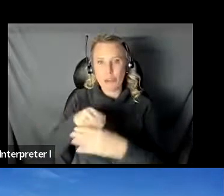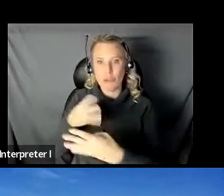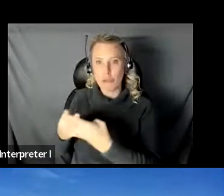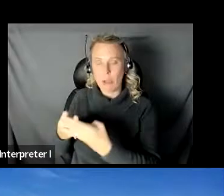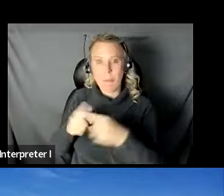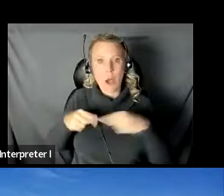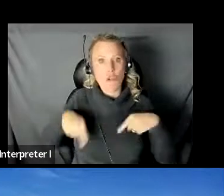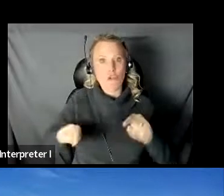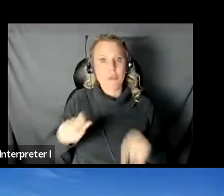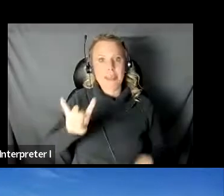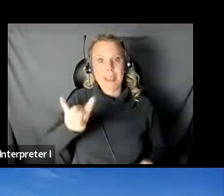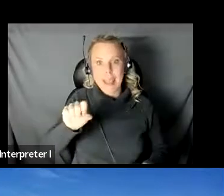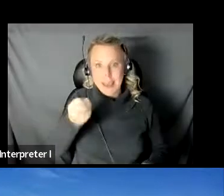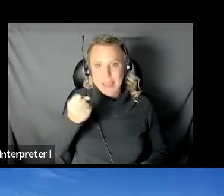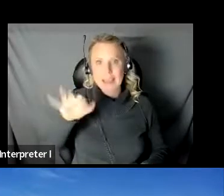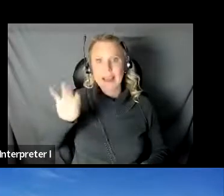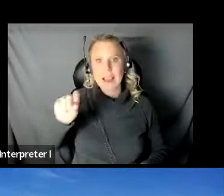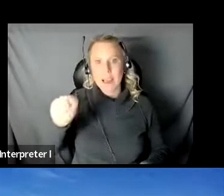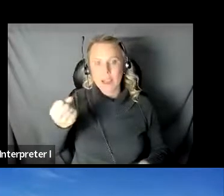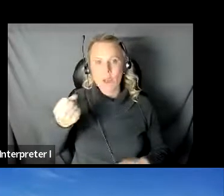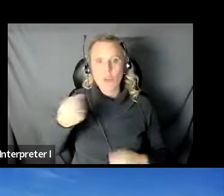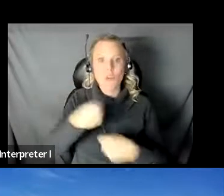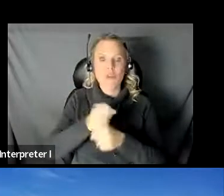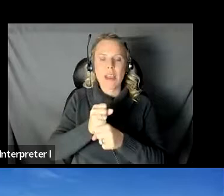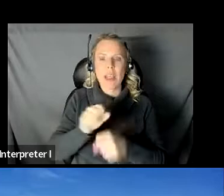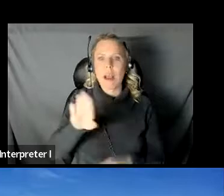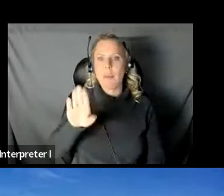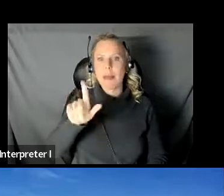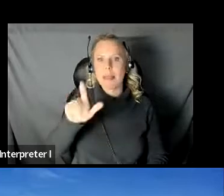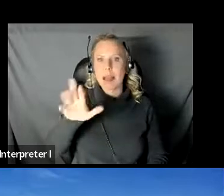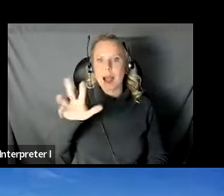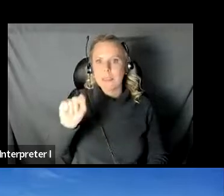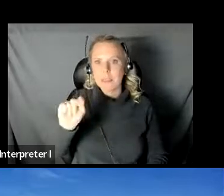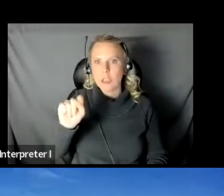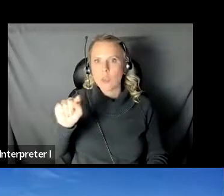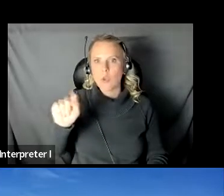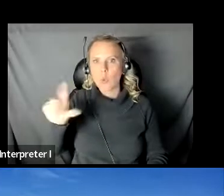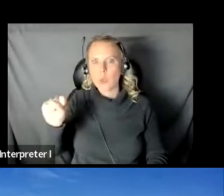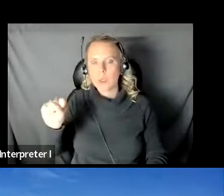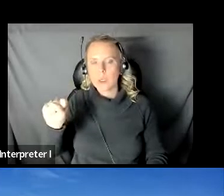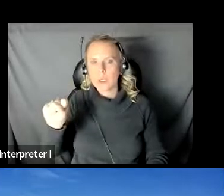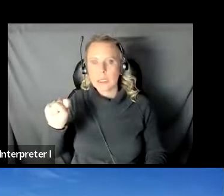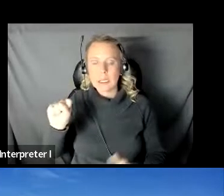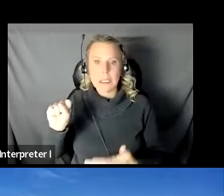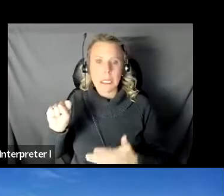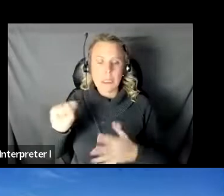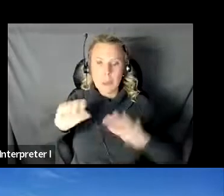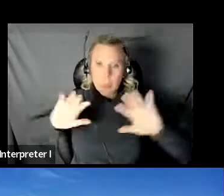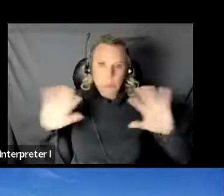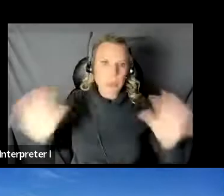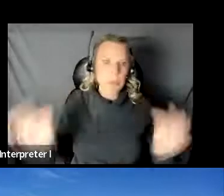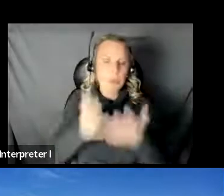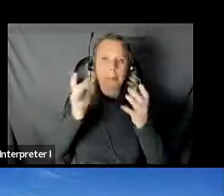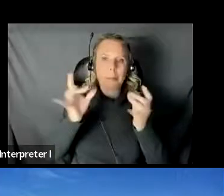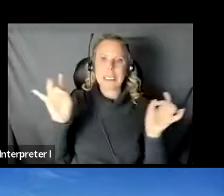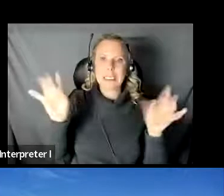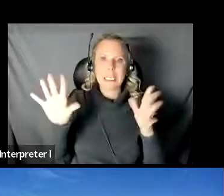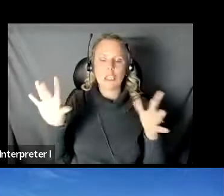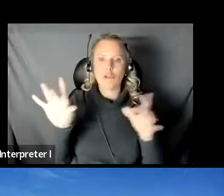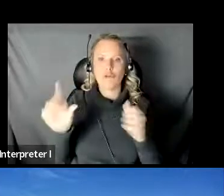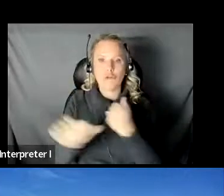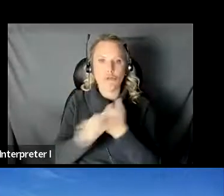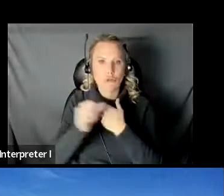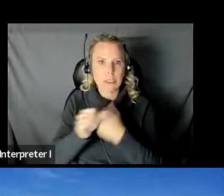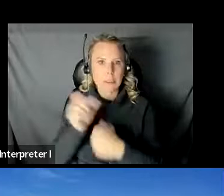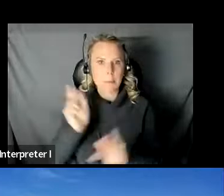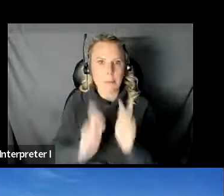keep us safe was to develop blunt tools that not only swept up dangerous people and criminals, but also swept